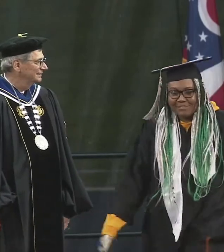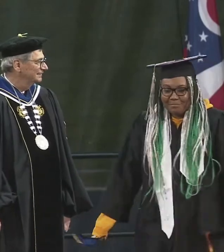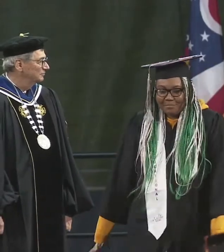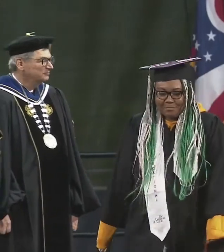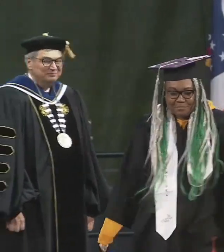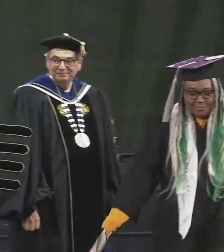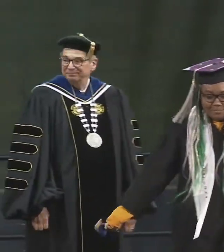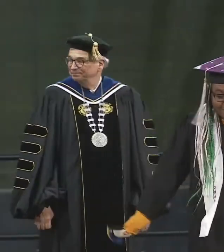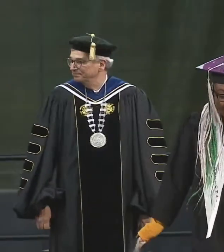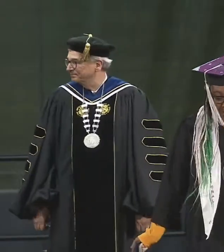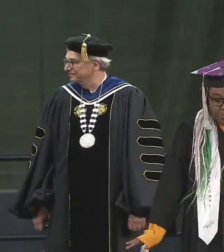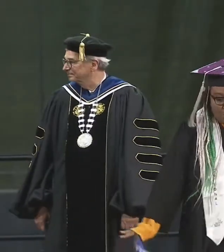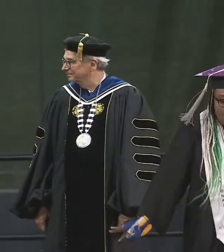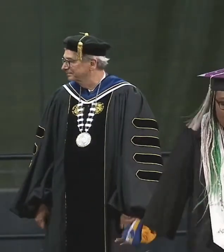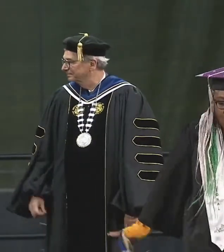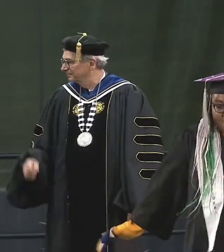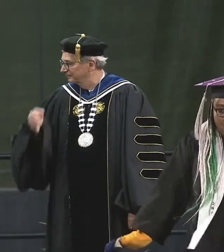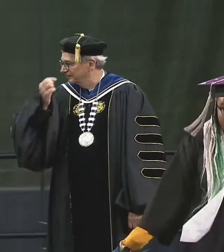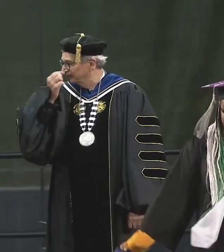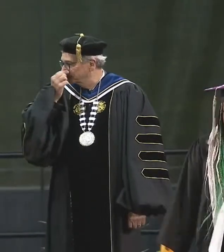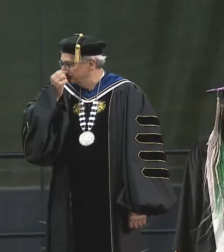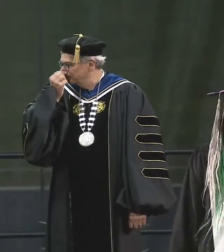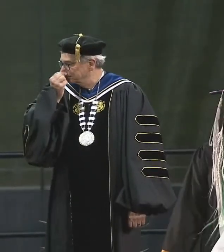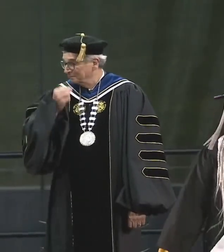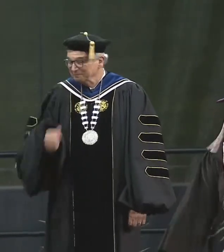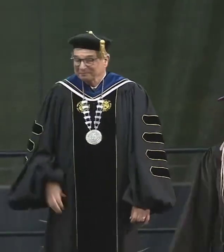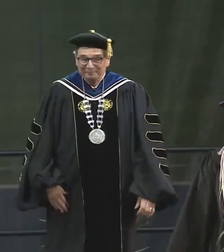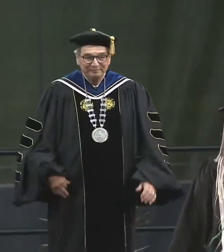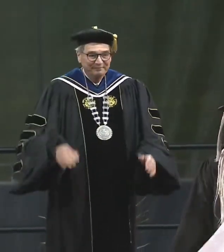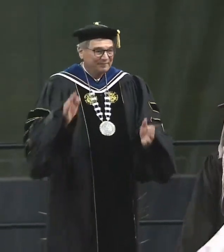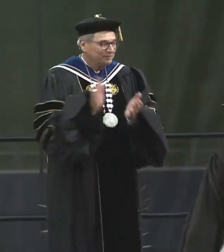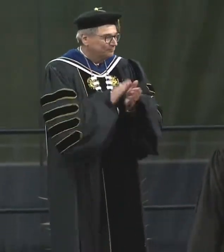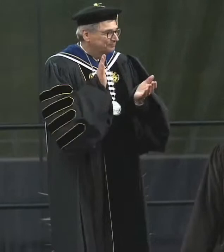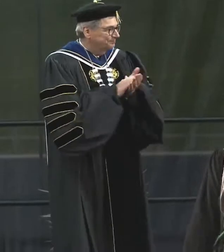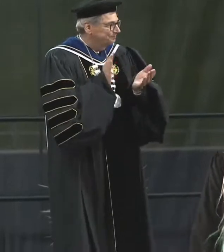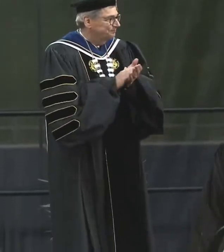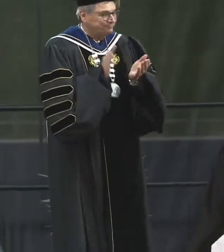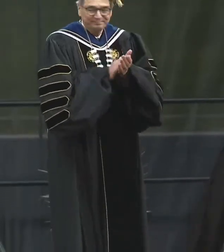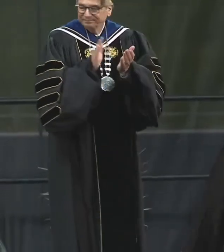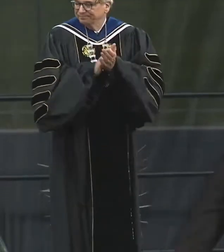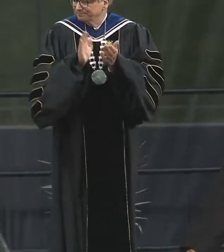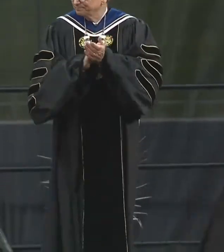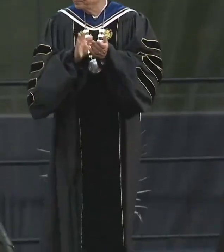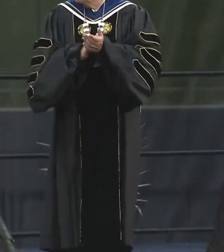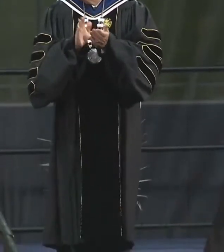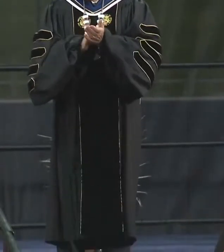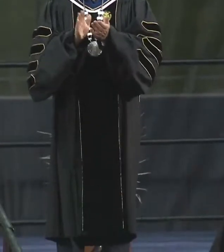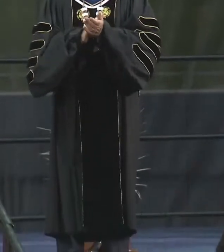Jack Wolf.